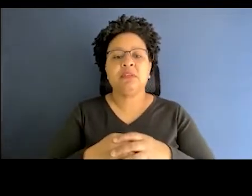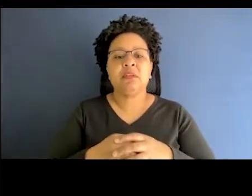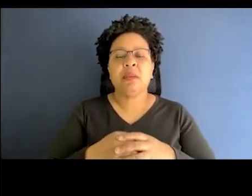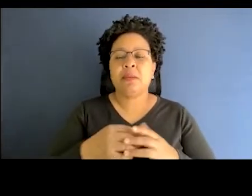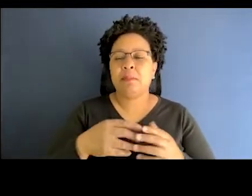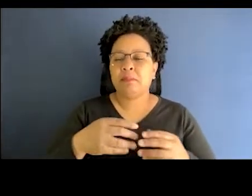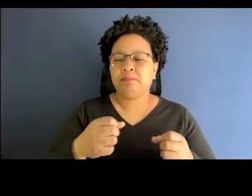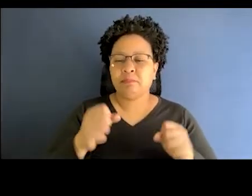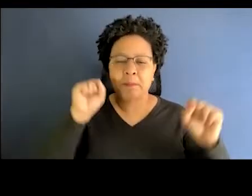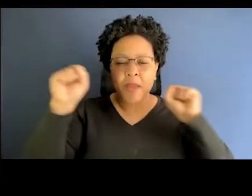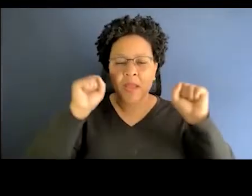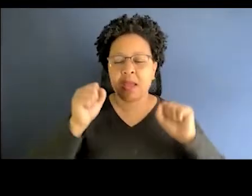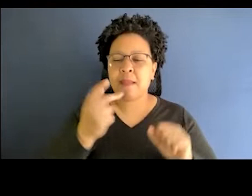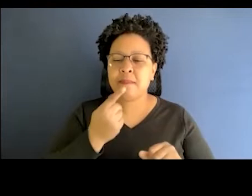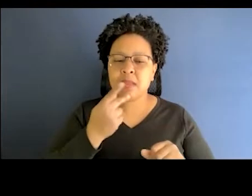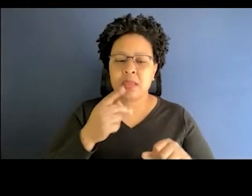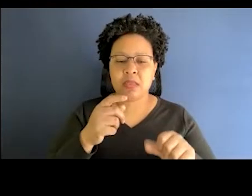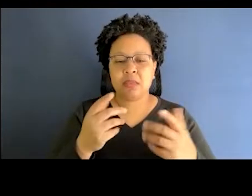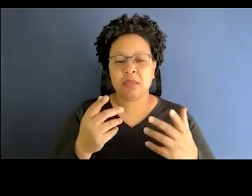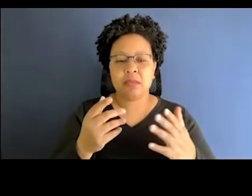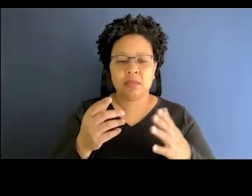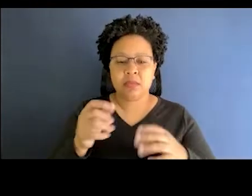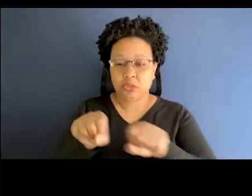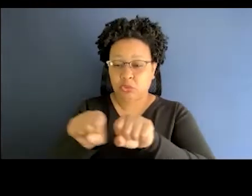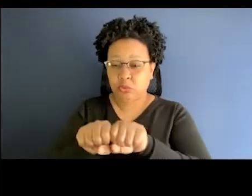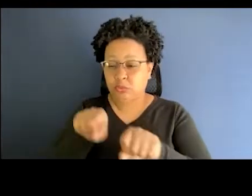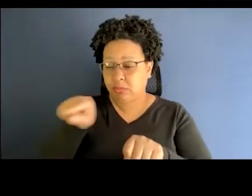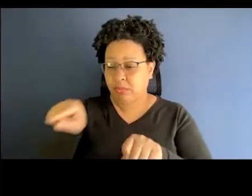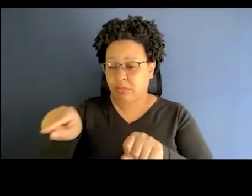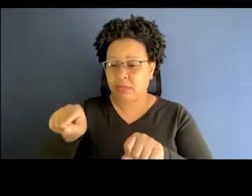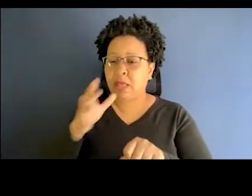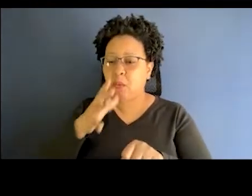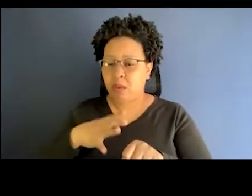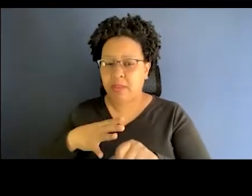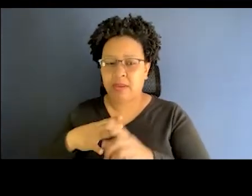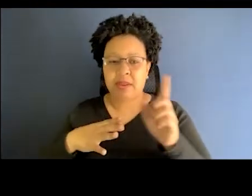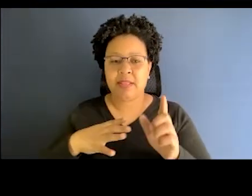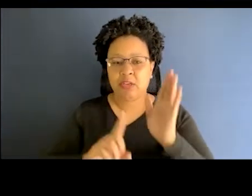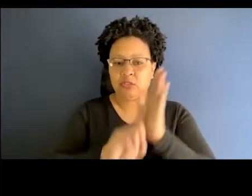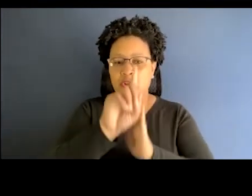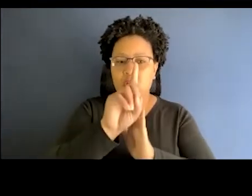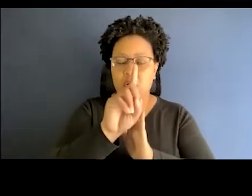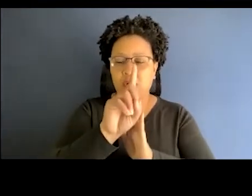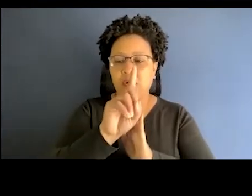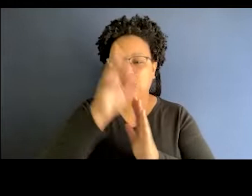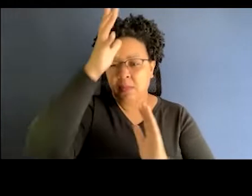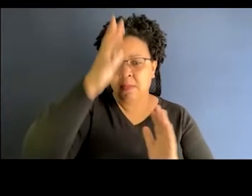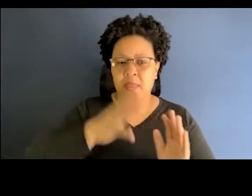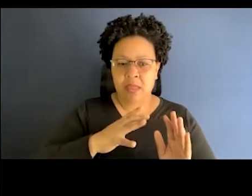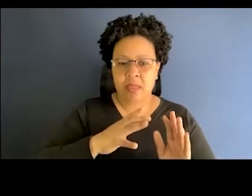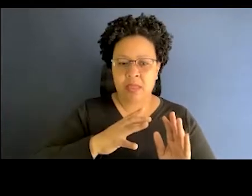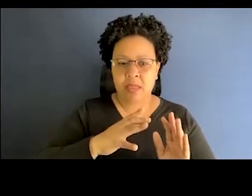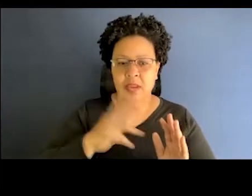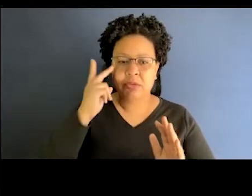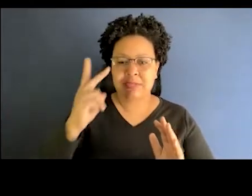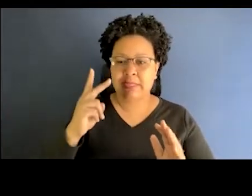pink shoes, standing up to a tall gentleman. And if you notice in that picture, there's something that's hanging around her neck, which is a